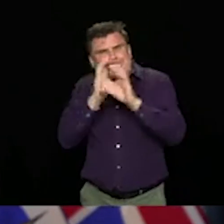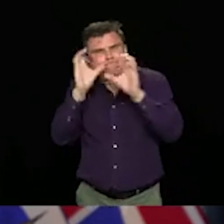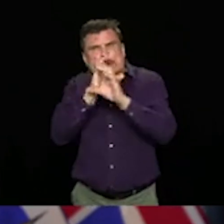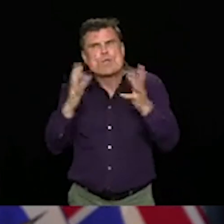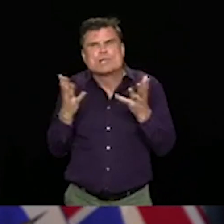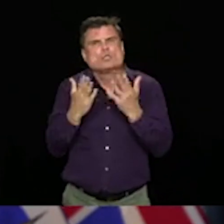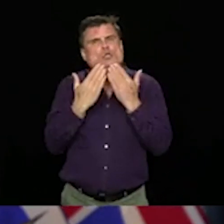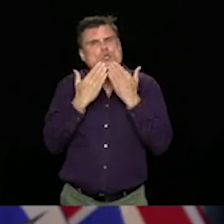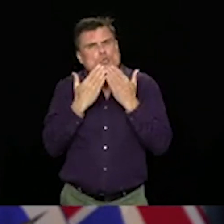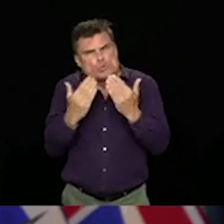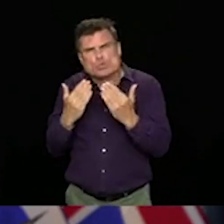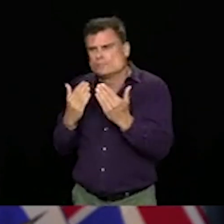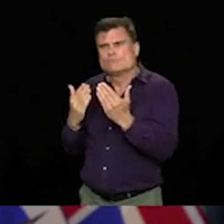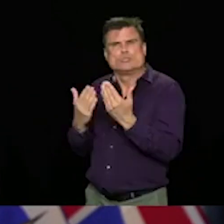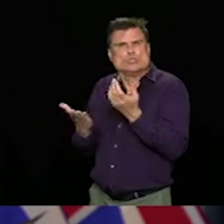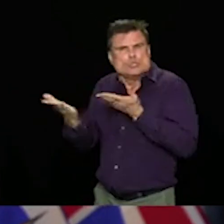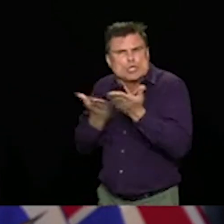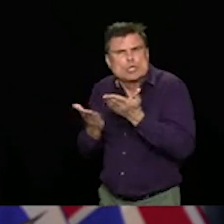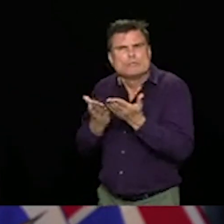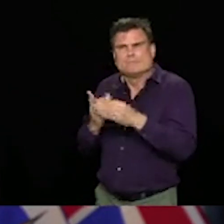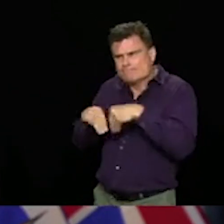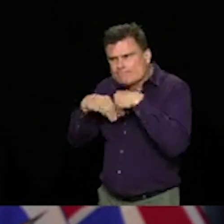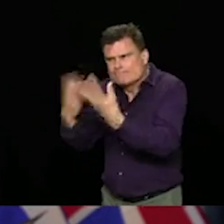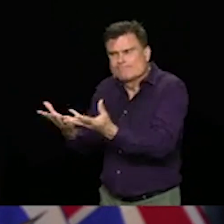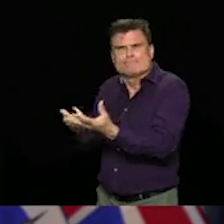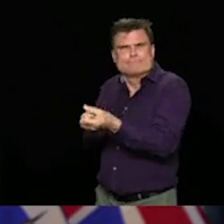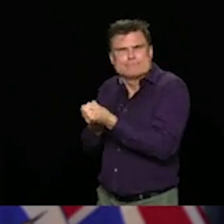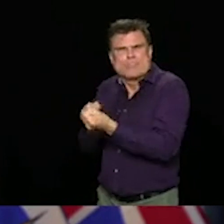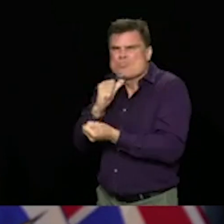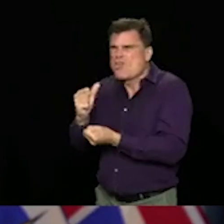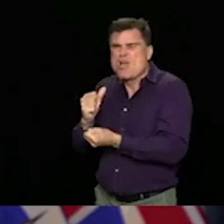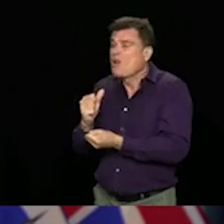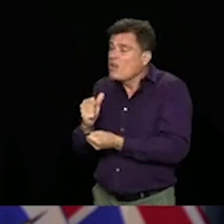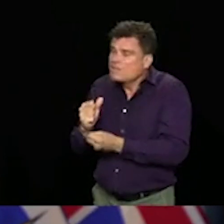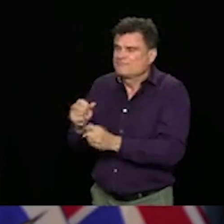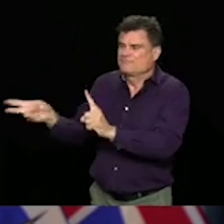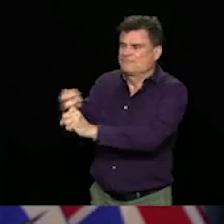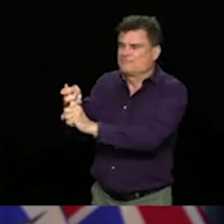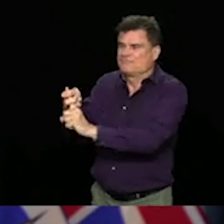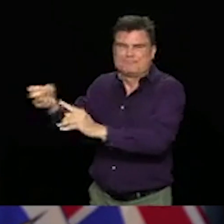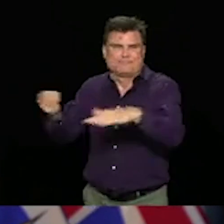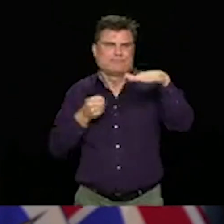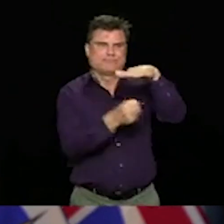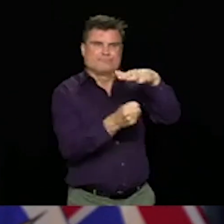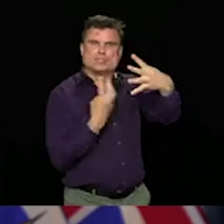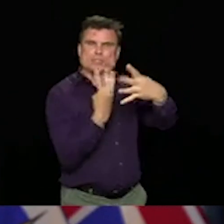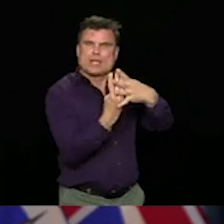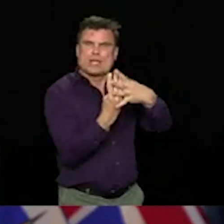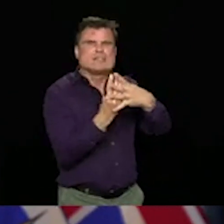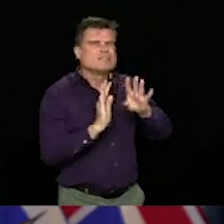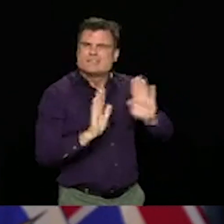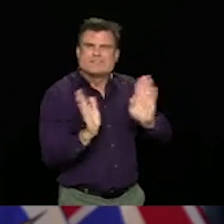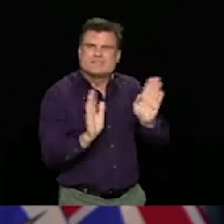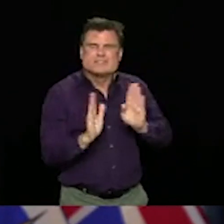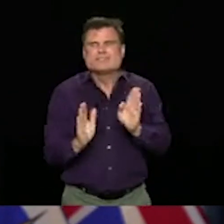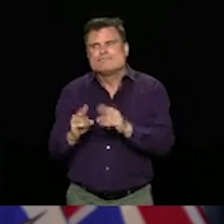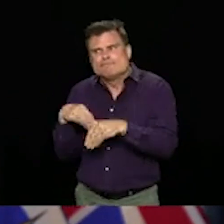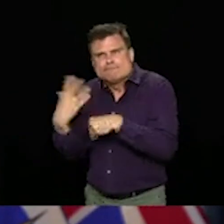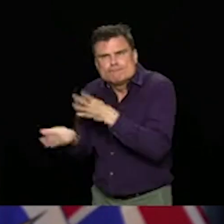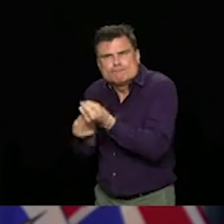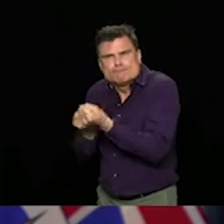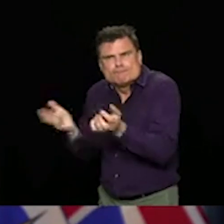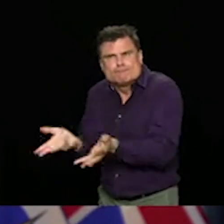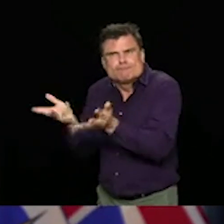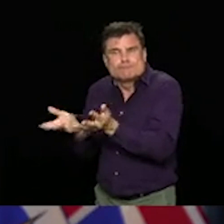in getting the assistance they need. We have shown what we can do to look out for one another in COVID in